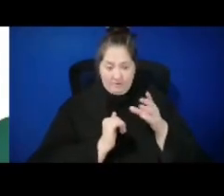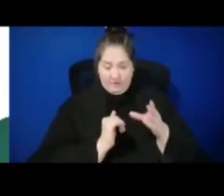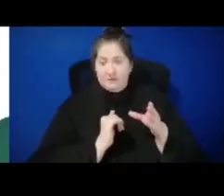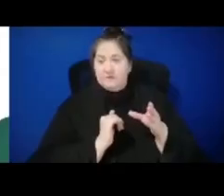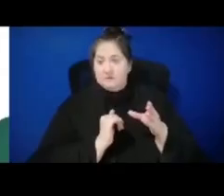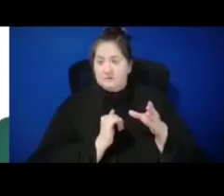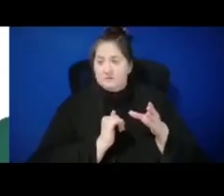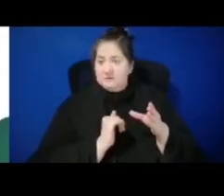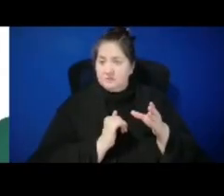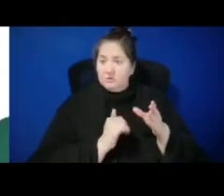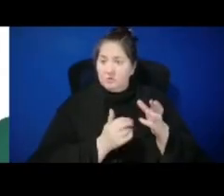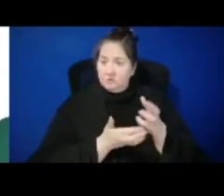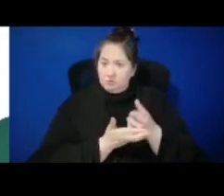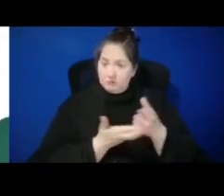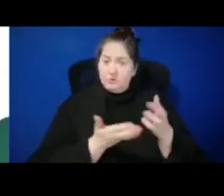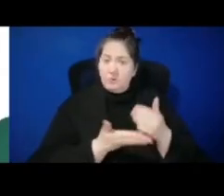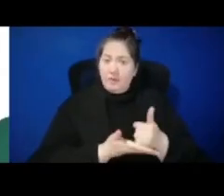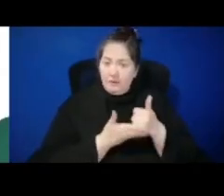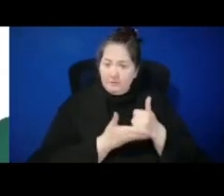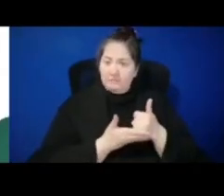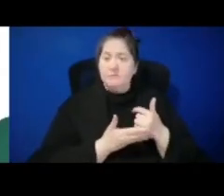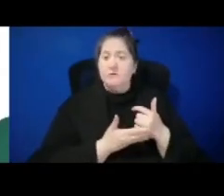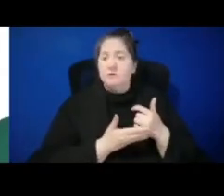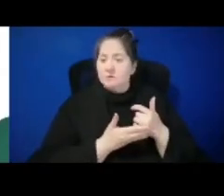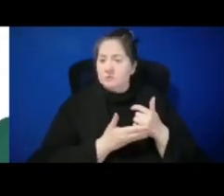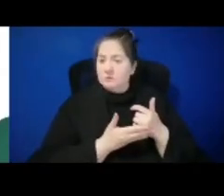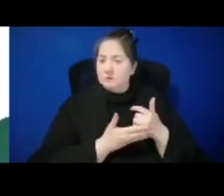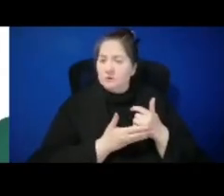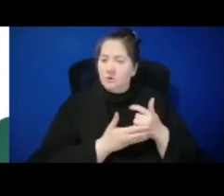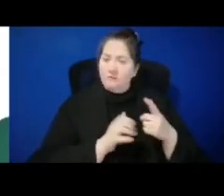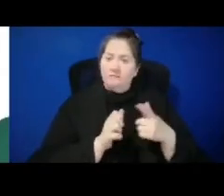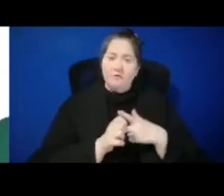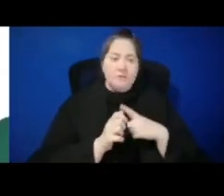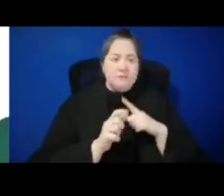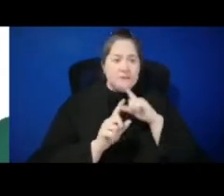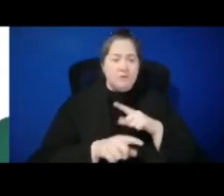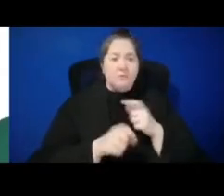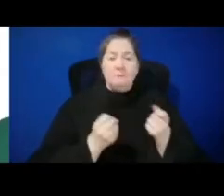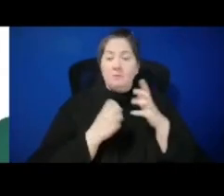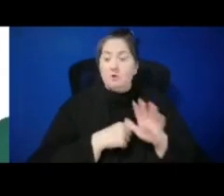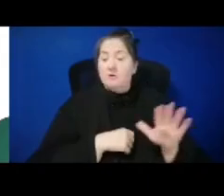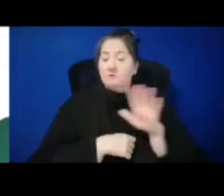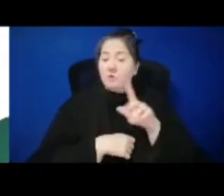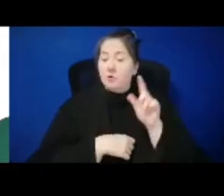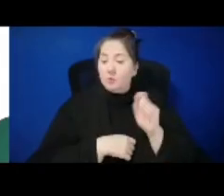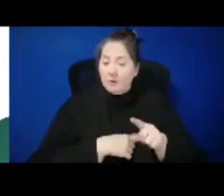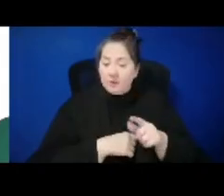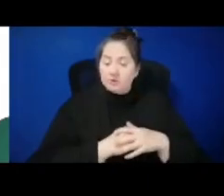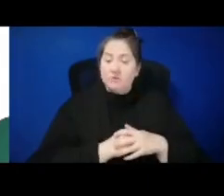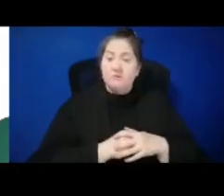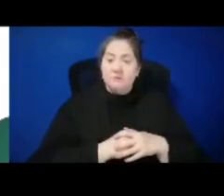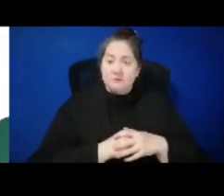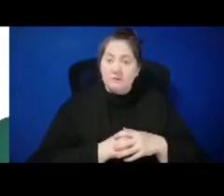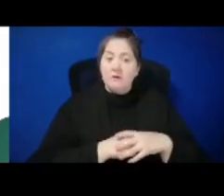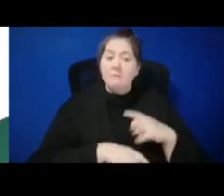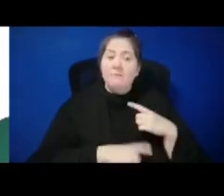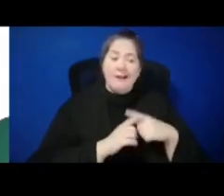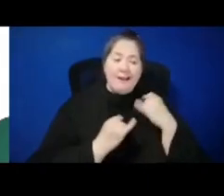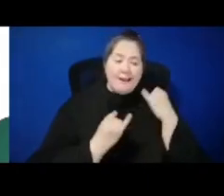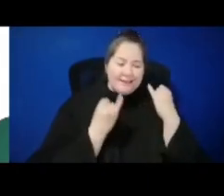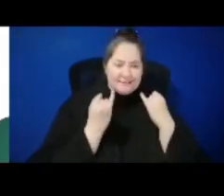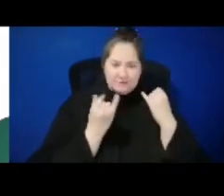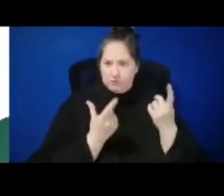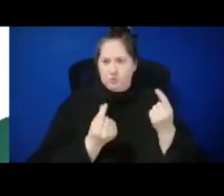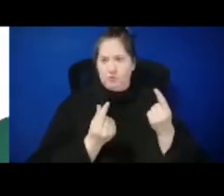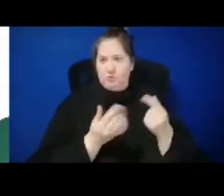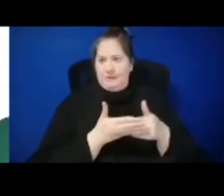particular resource will be a place where you can really get a first answer to many of these questions, plus ideas about what your next